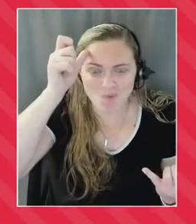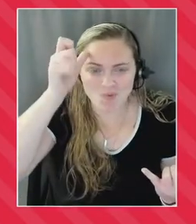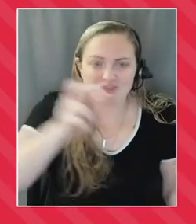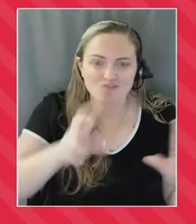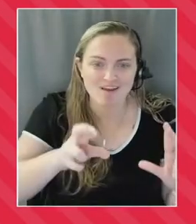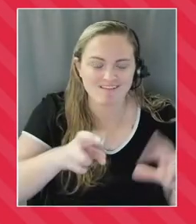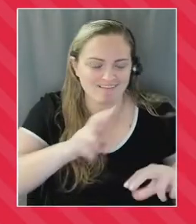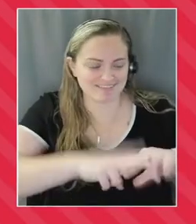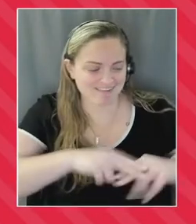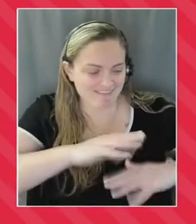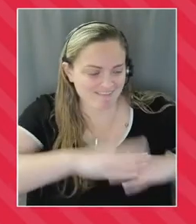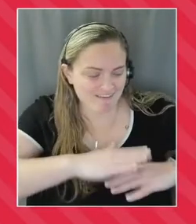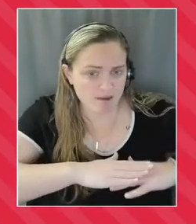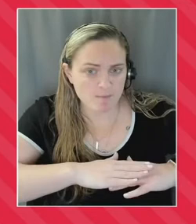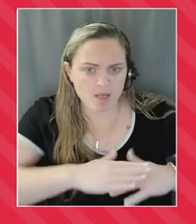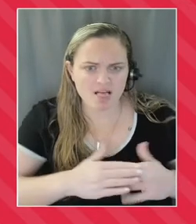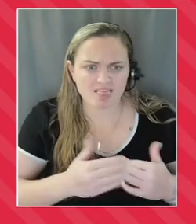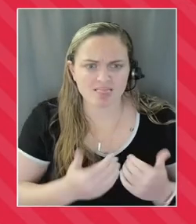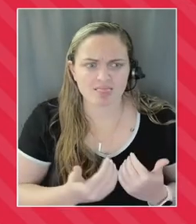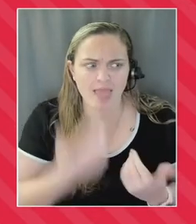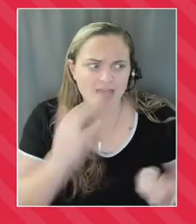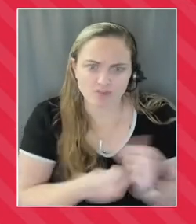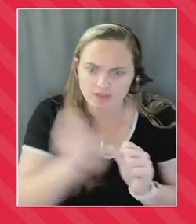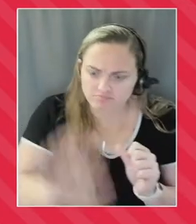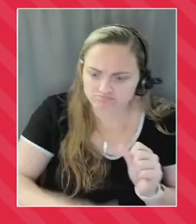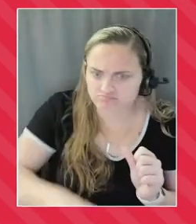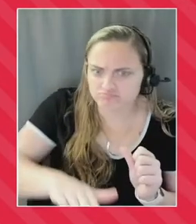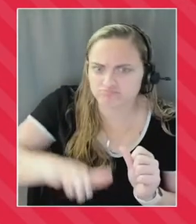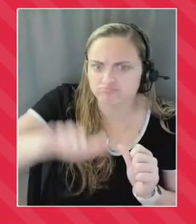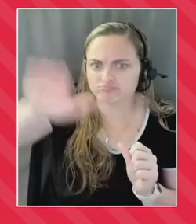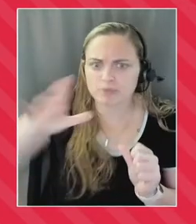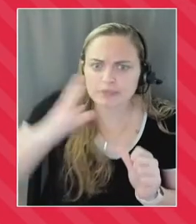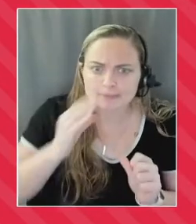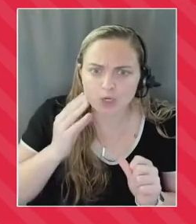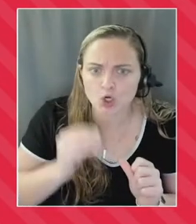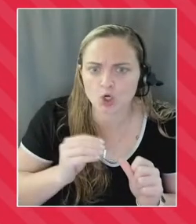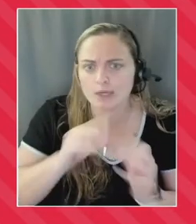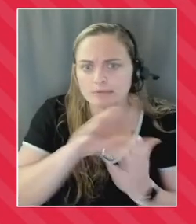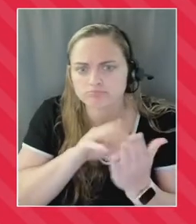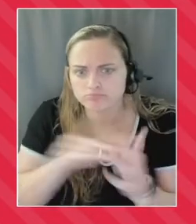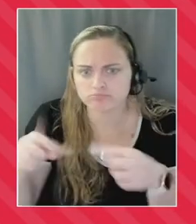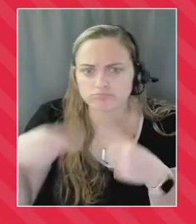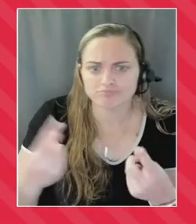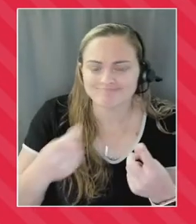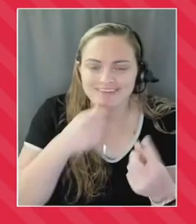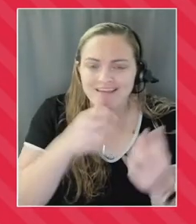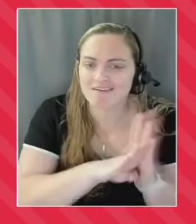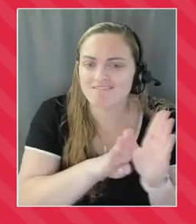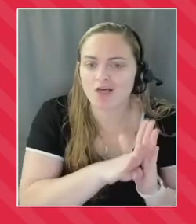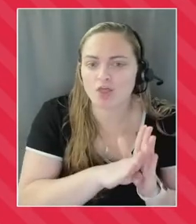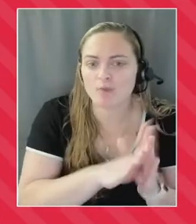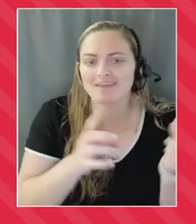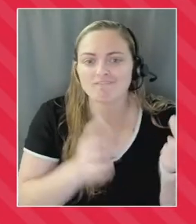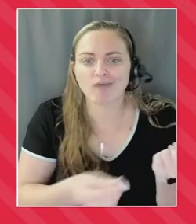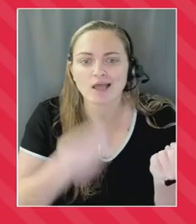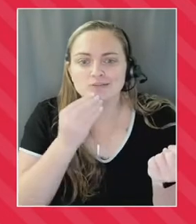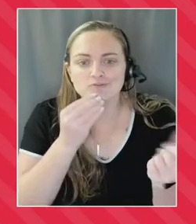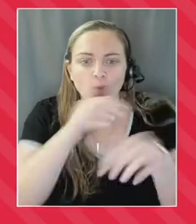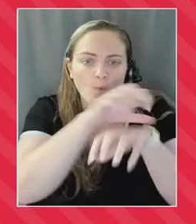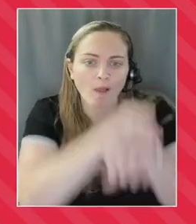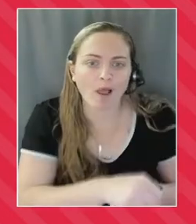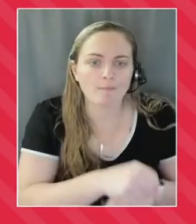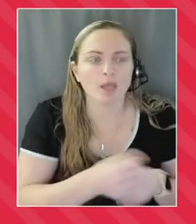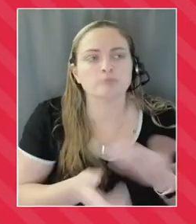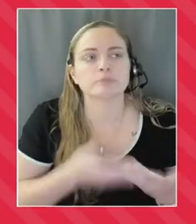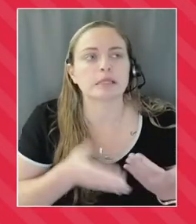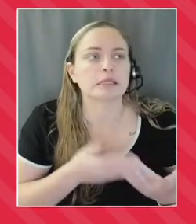table, they're coming with what they've grown up with. Yeah. You know, they haven't developed the fast mm-hmm. food habit, the quick mm-hmm. as it goes habit.